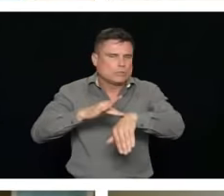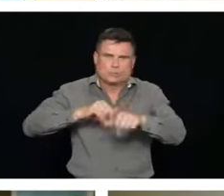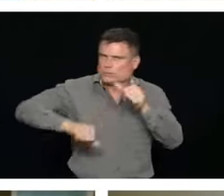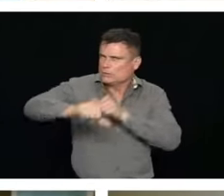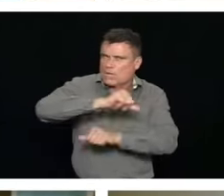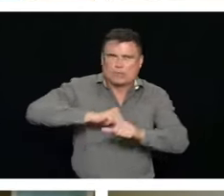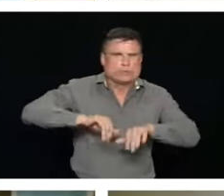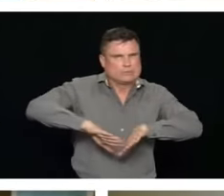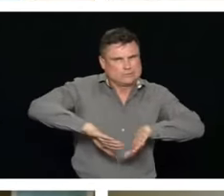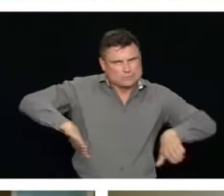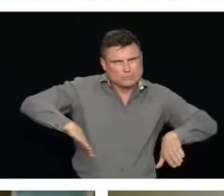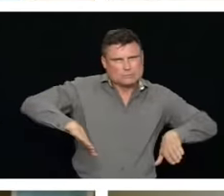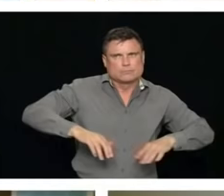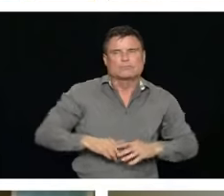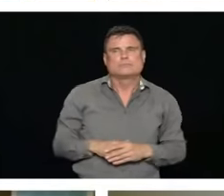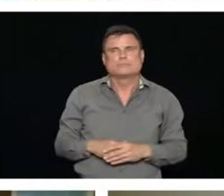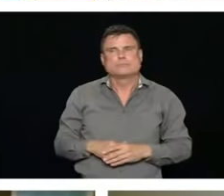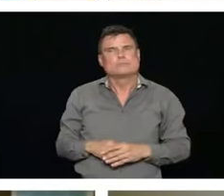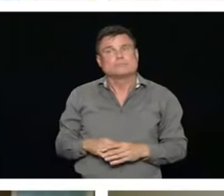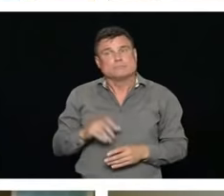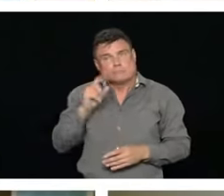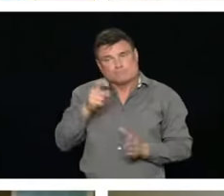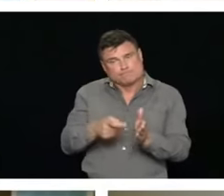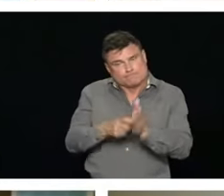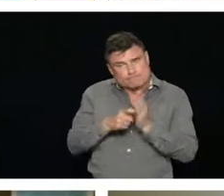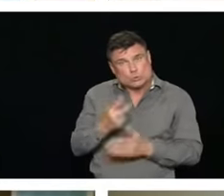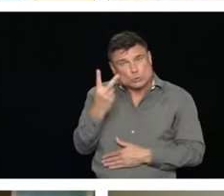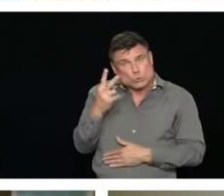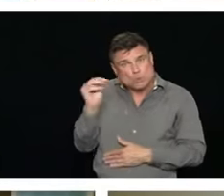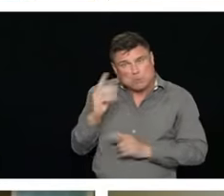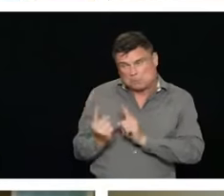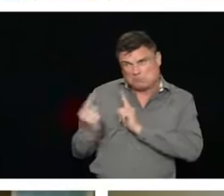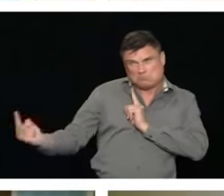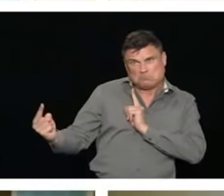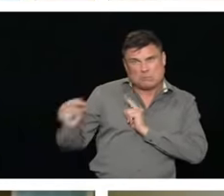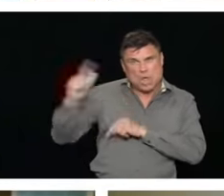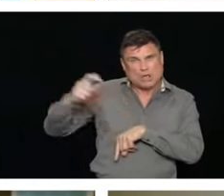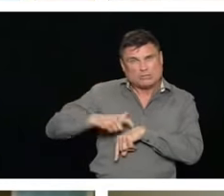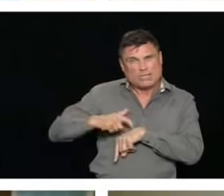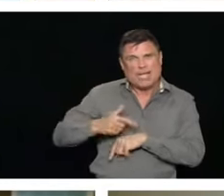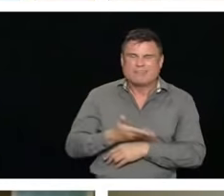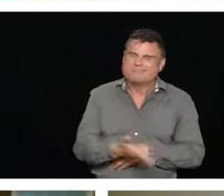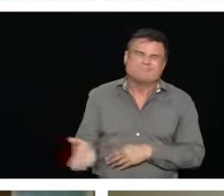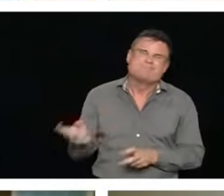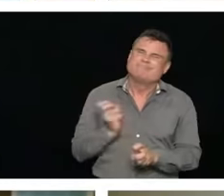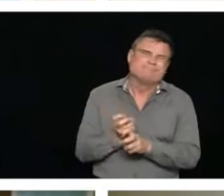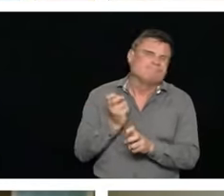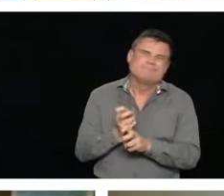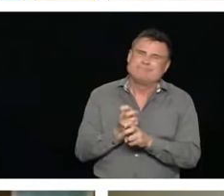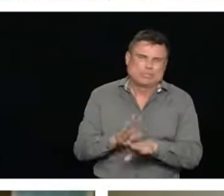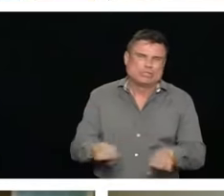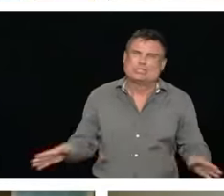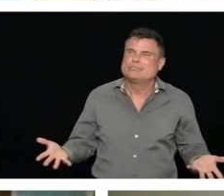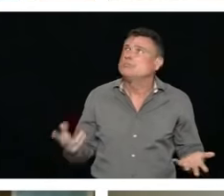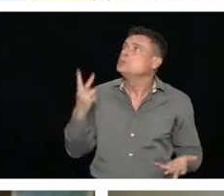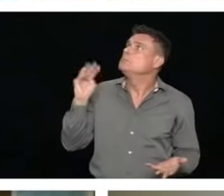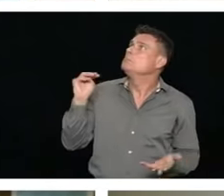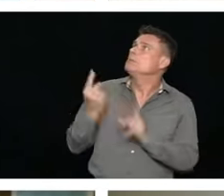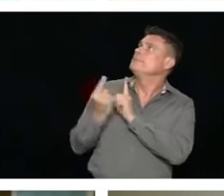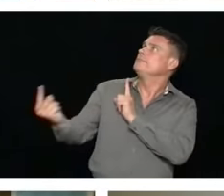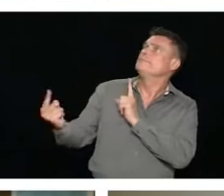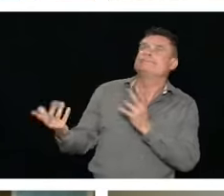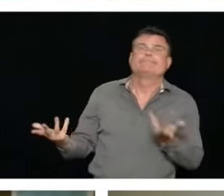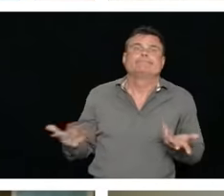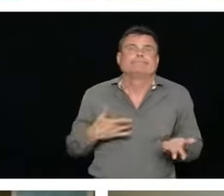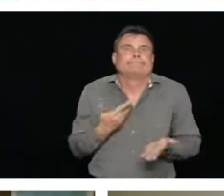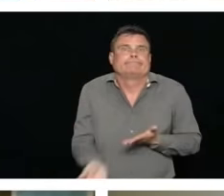in keeping any transmission from happening. Great, thank you for that. We have a question from Northern Health Region, Tim. He